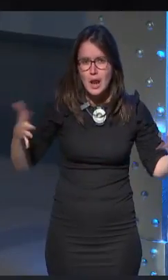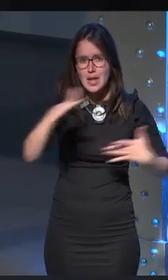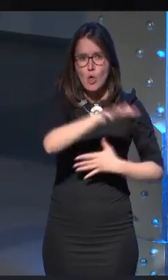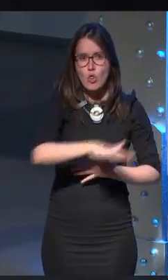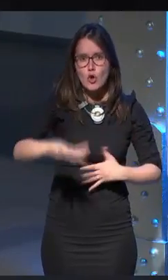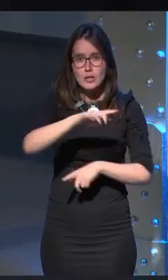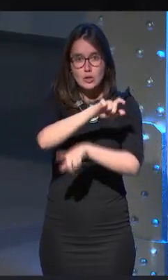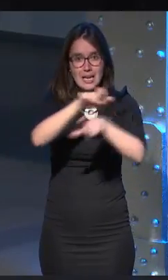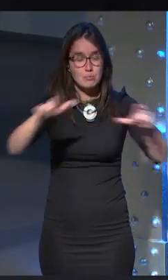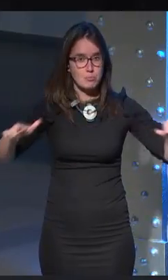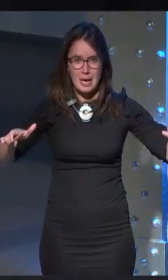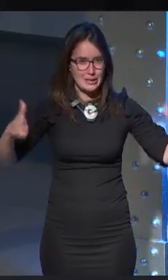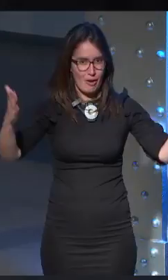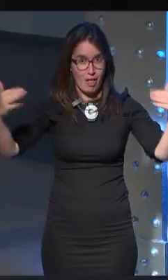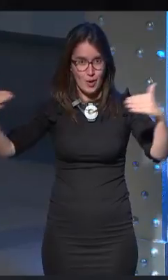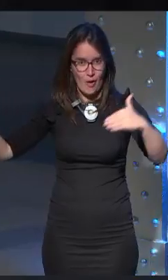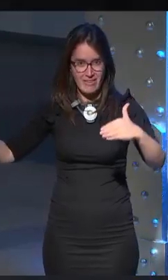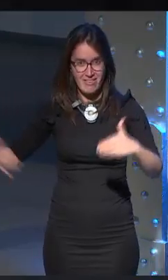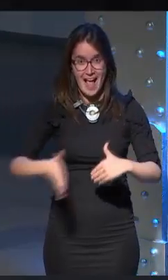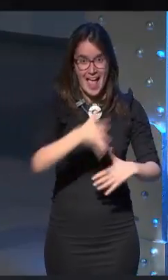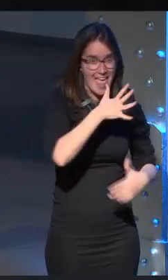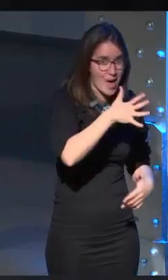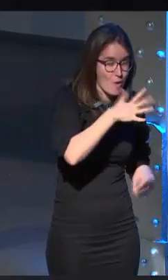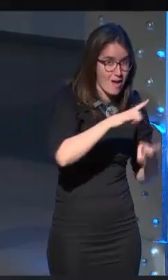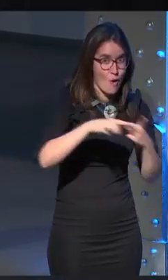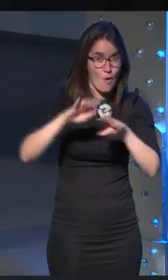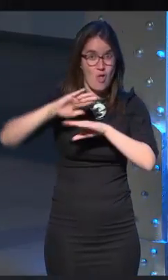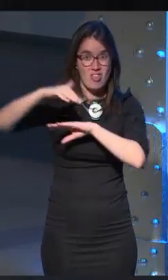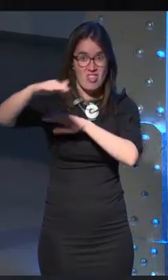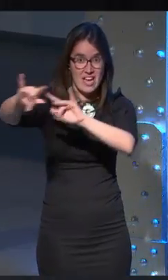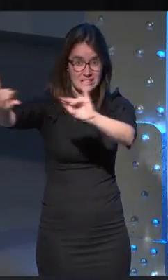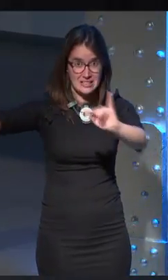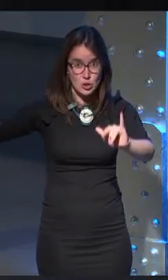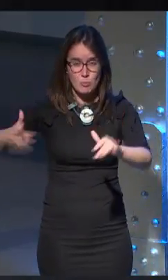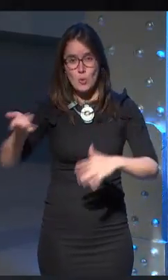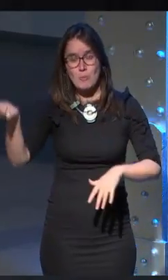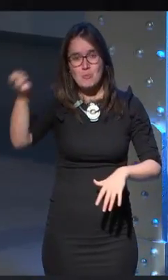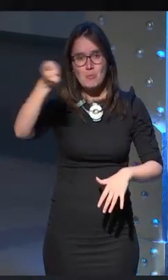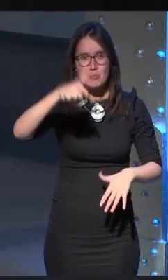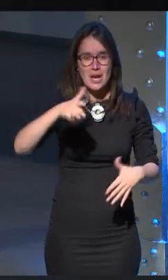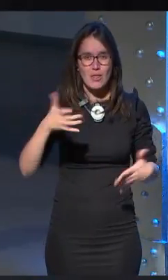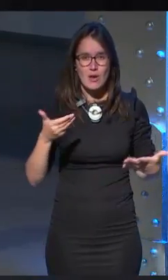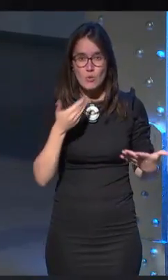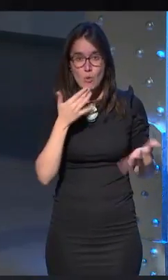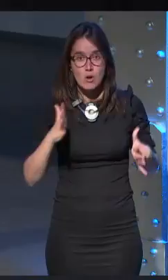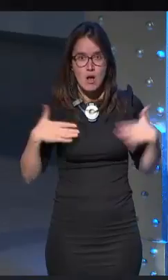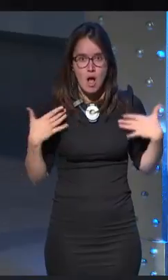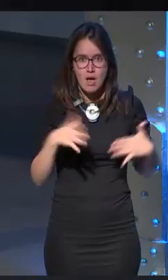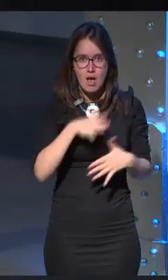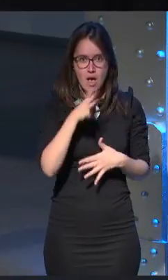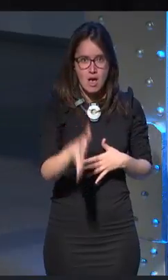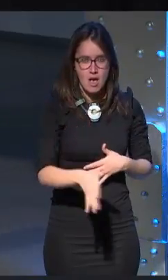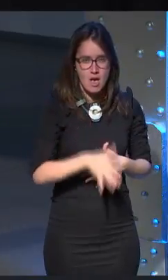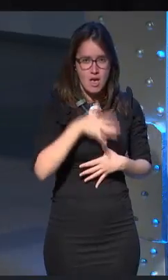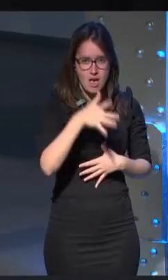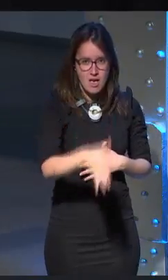in the water and in a desert. But they just look very striking from space.